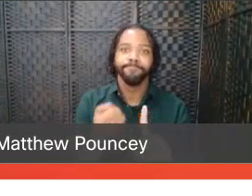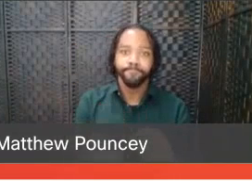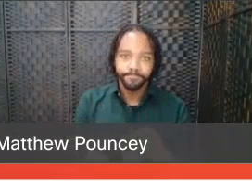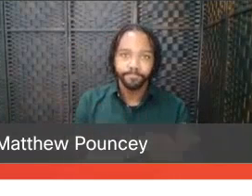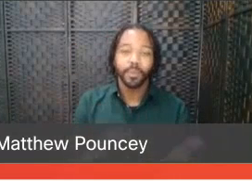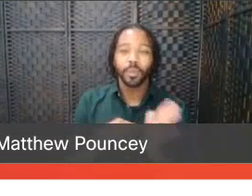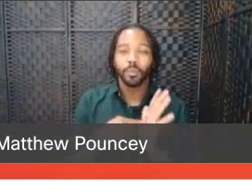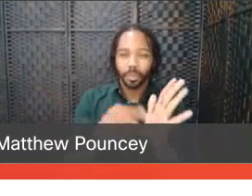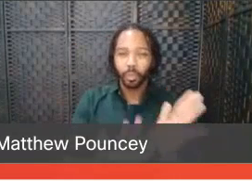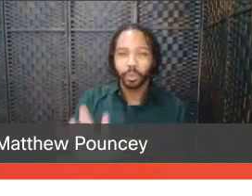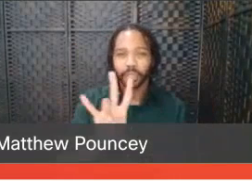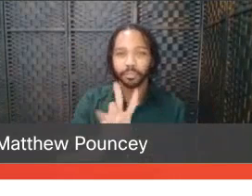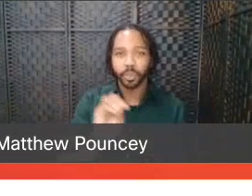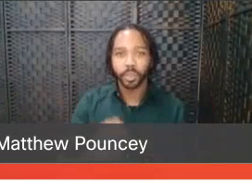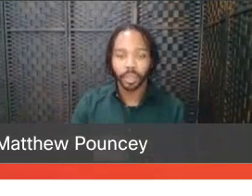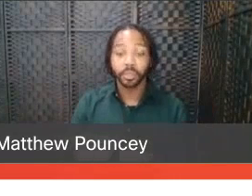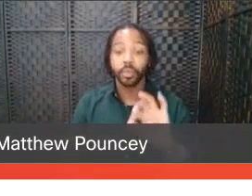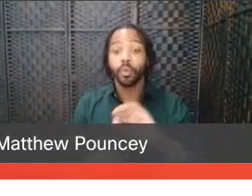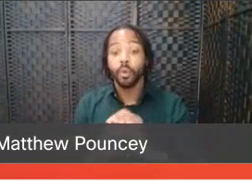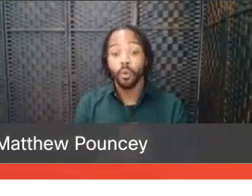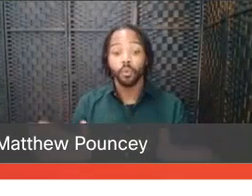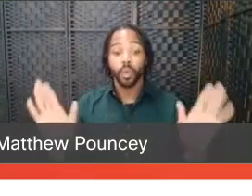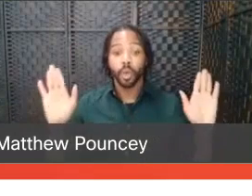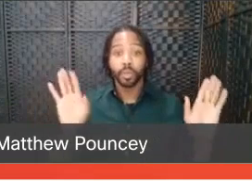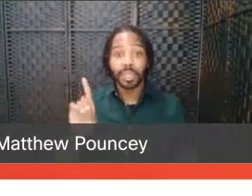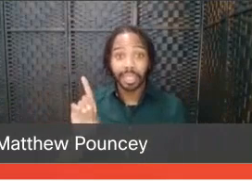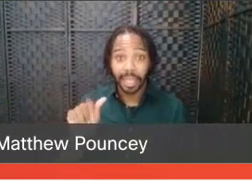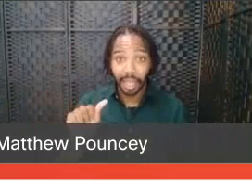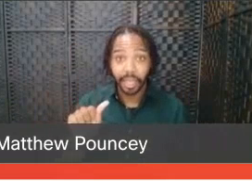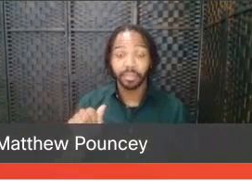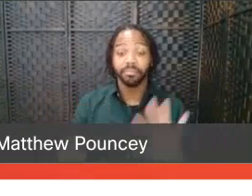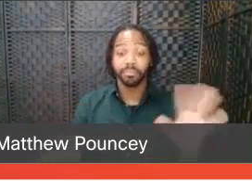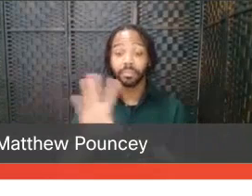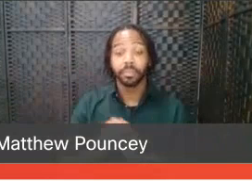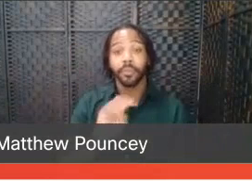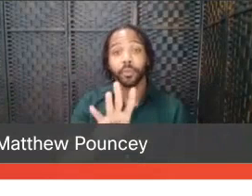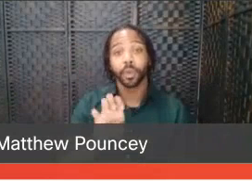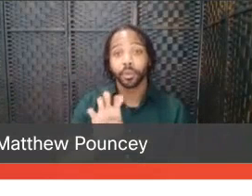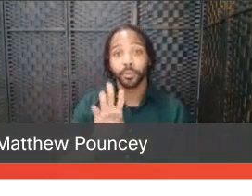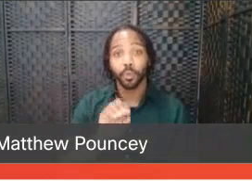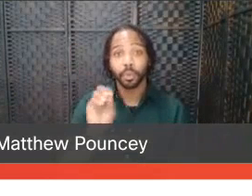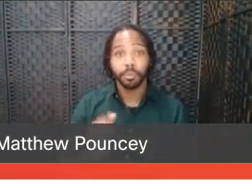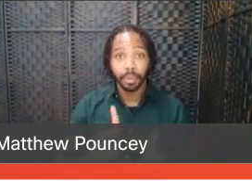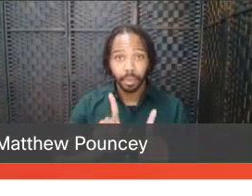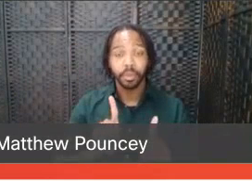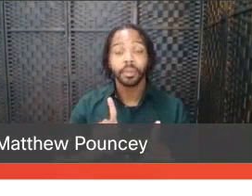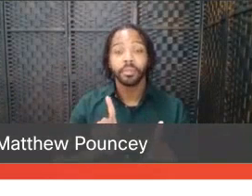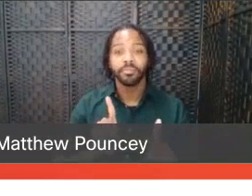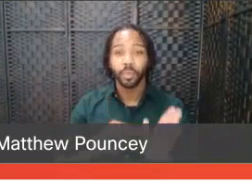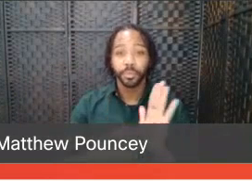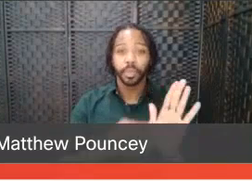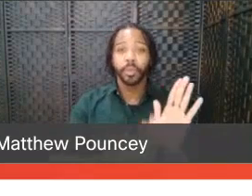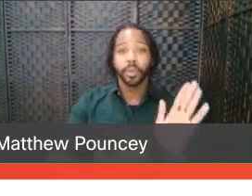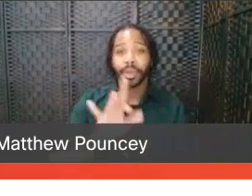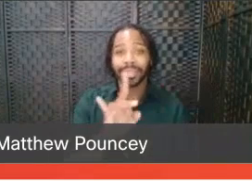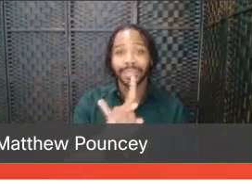7%. So overall in DDA, the 440 people represent about 18%